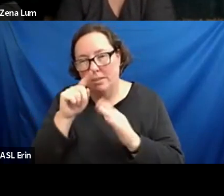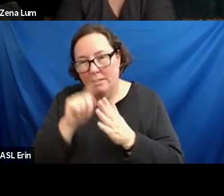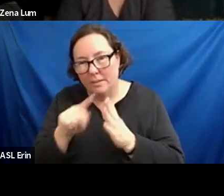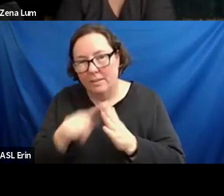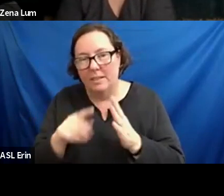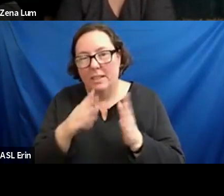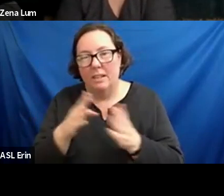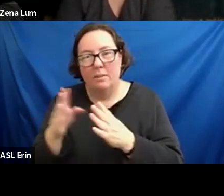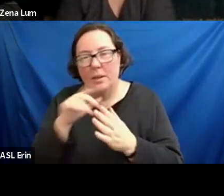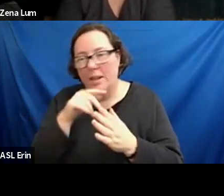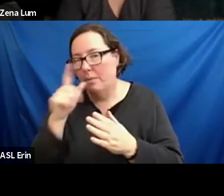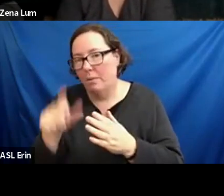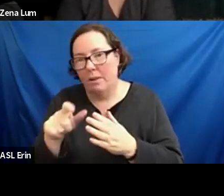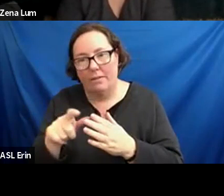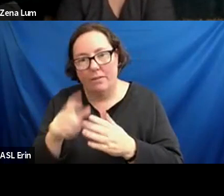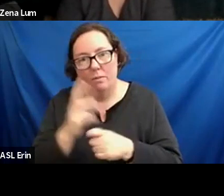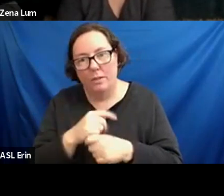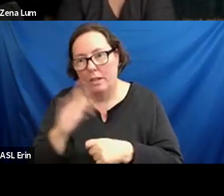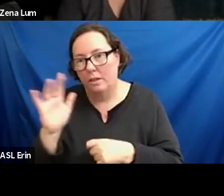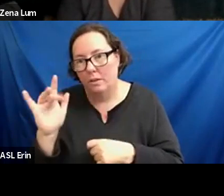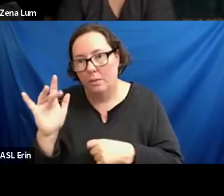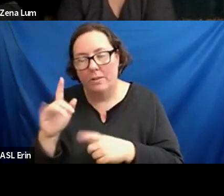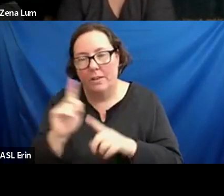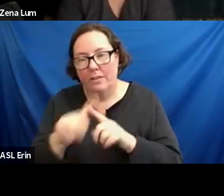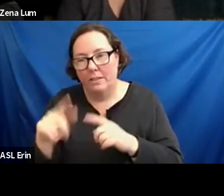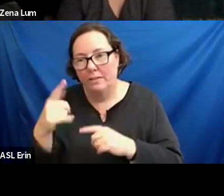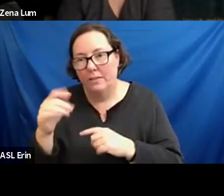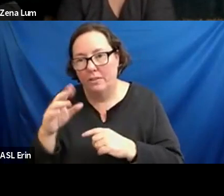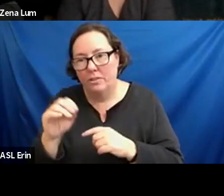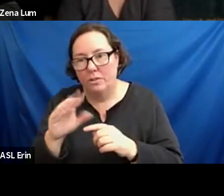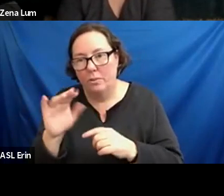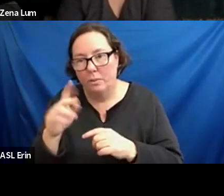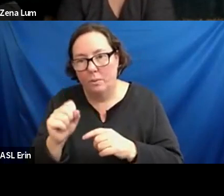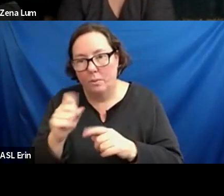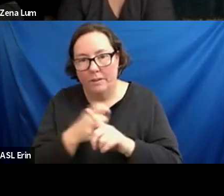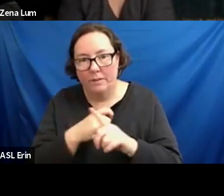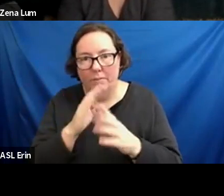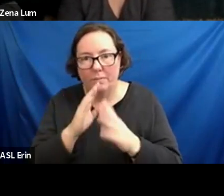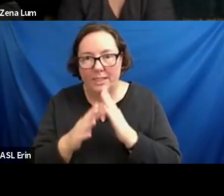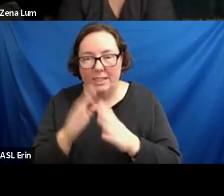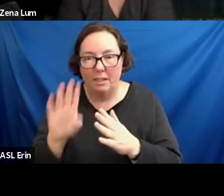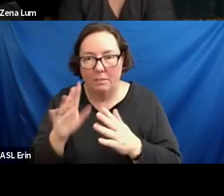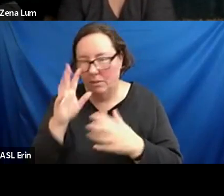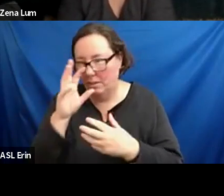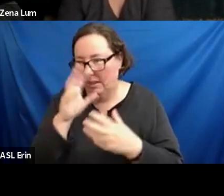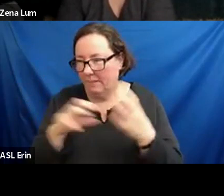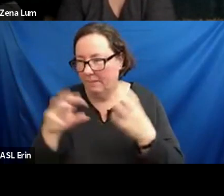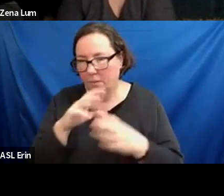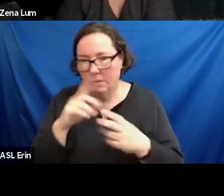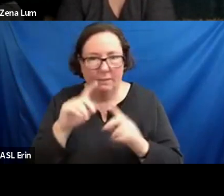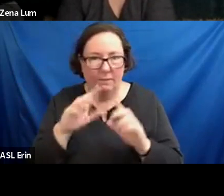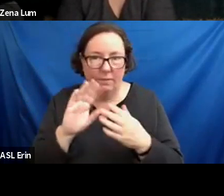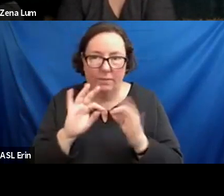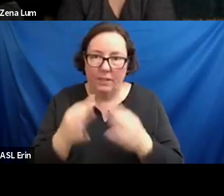way that we don't have to get 25 Geo Codes from the city of Boston, because I think those get very confusing to families.